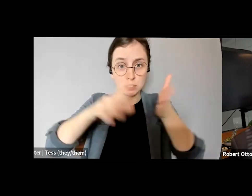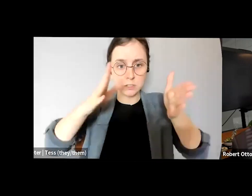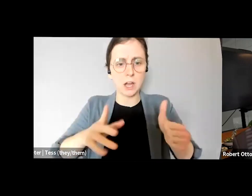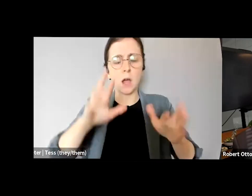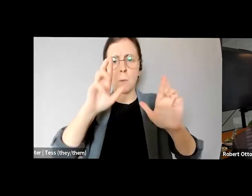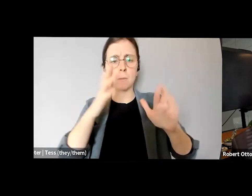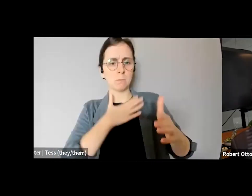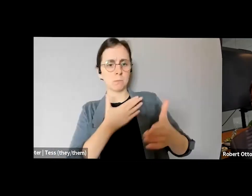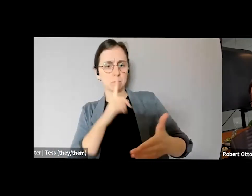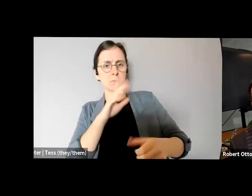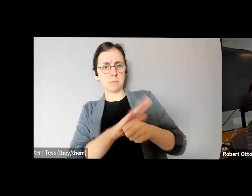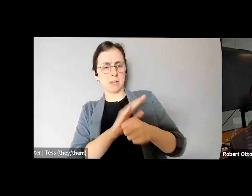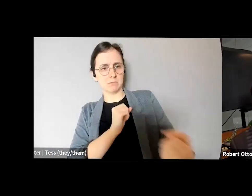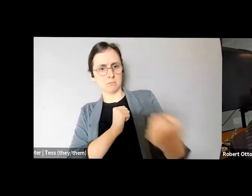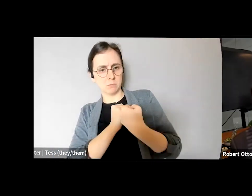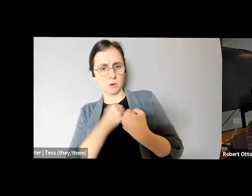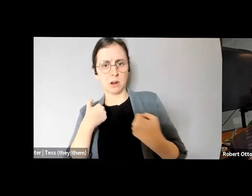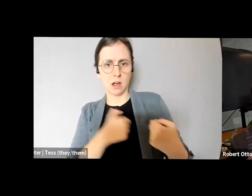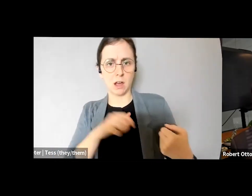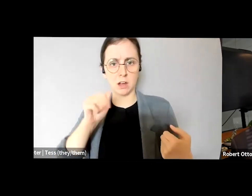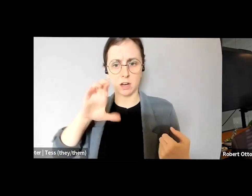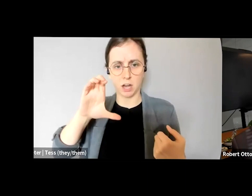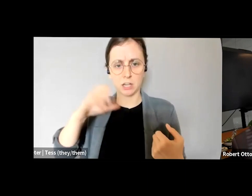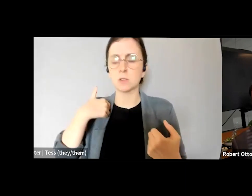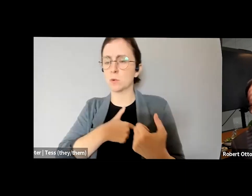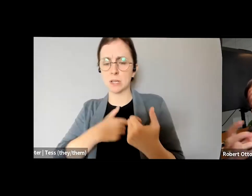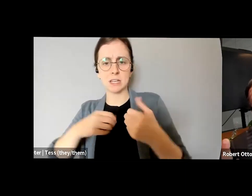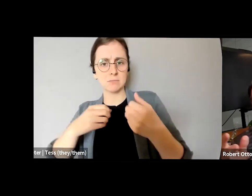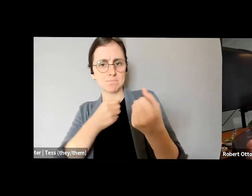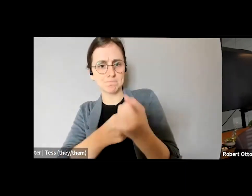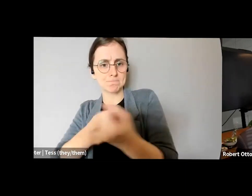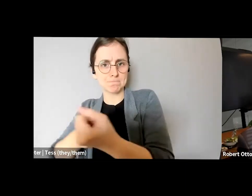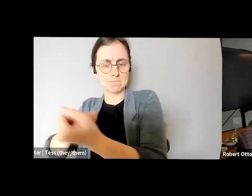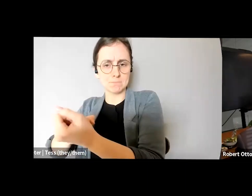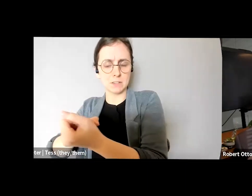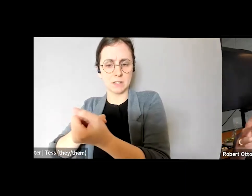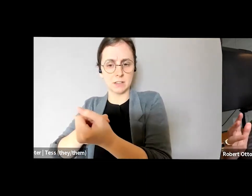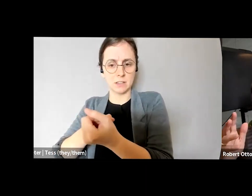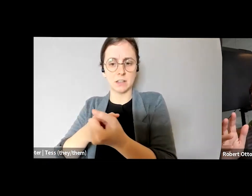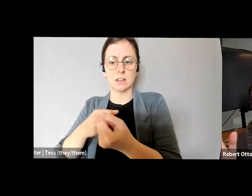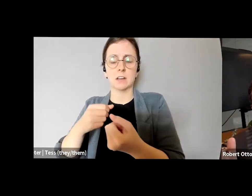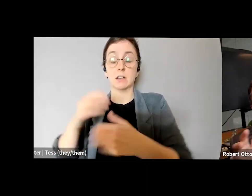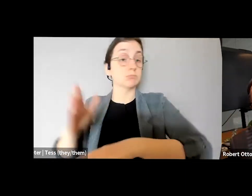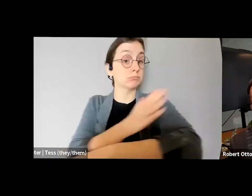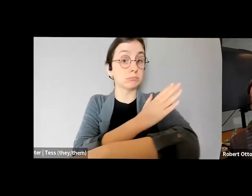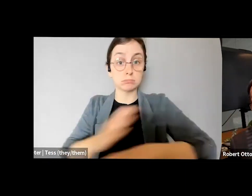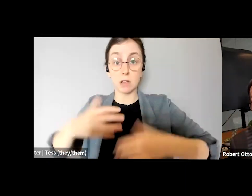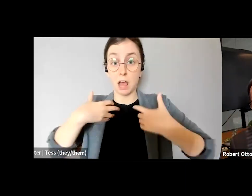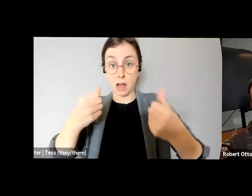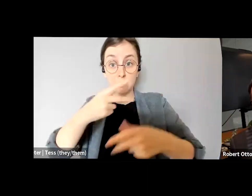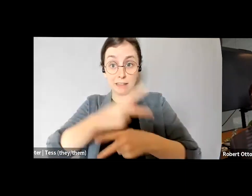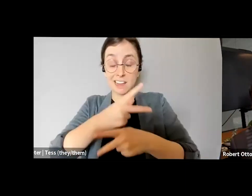that's necessary to make the kind of healthcare services along the continuum from crisis to continued